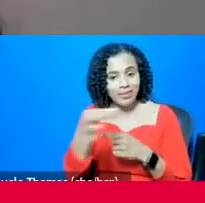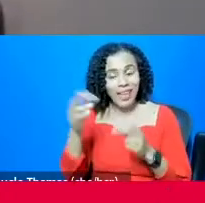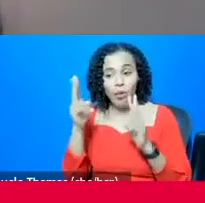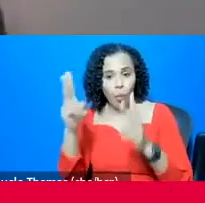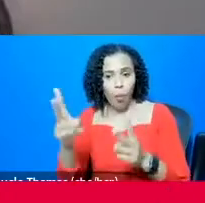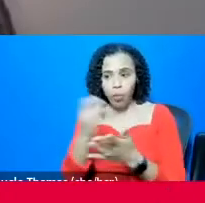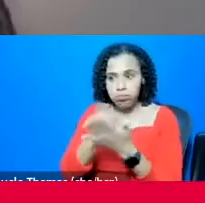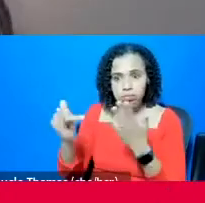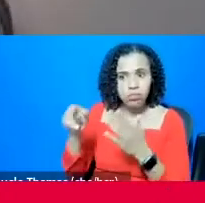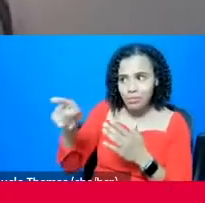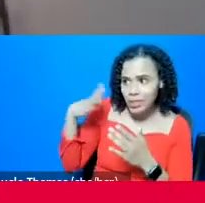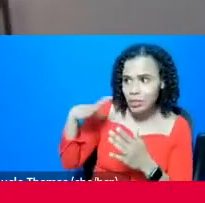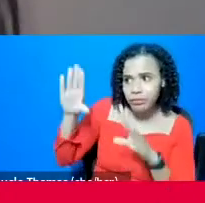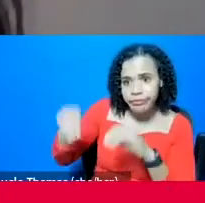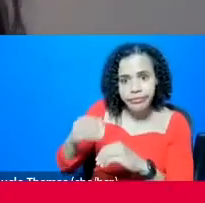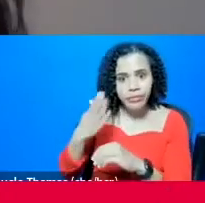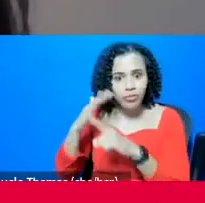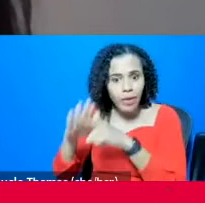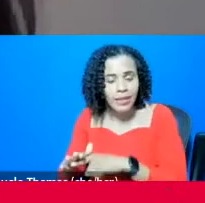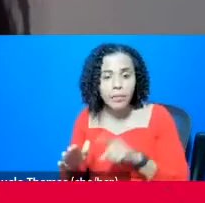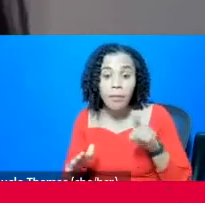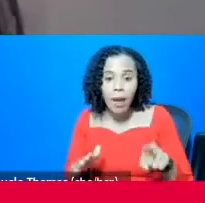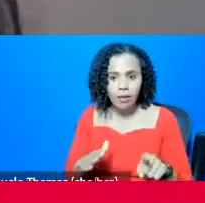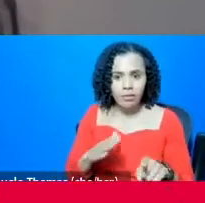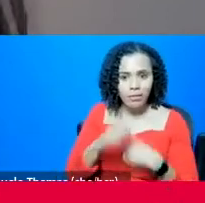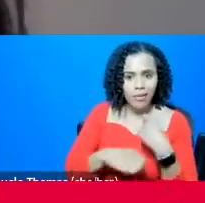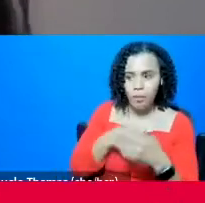huge obstacle, a huge block in which any sort of direct